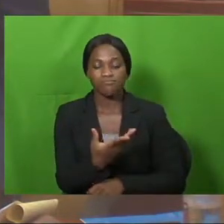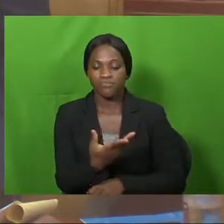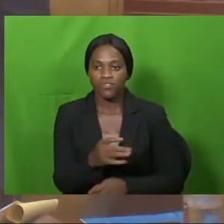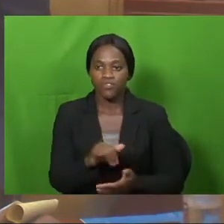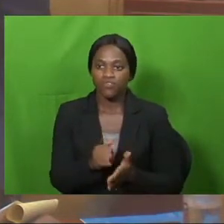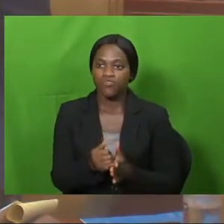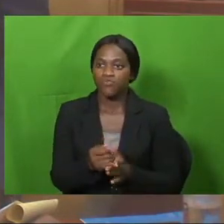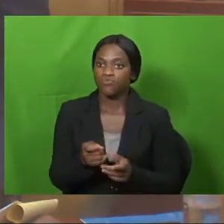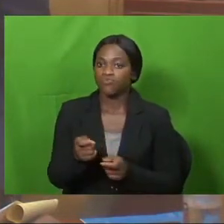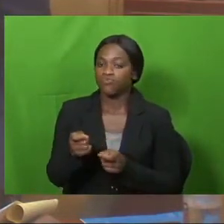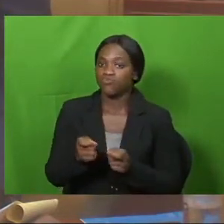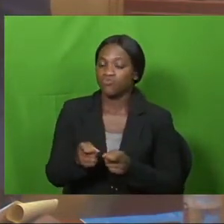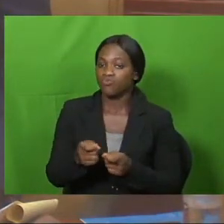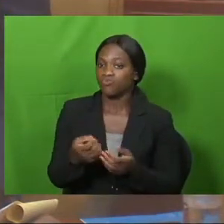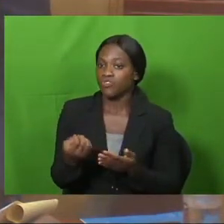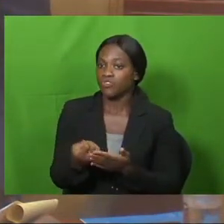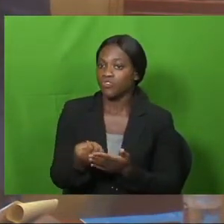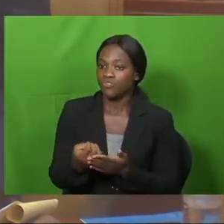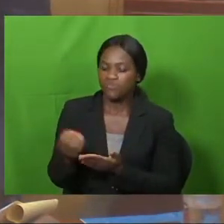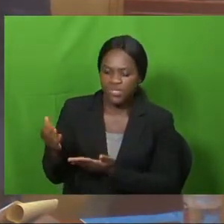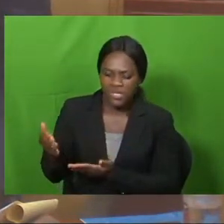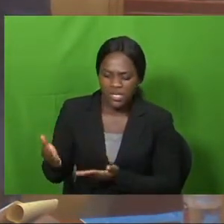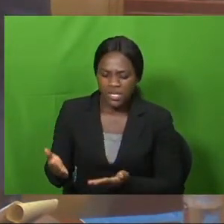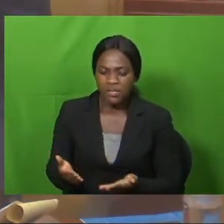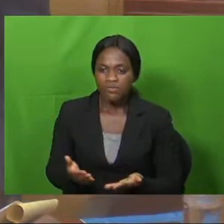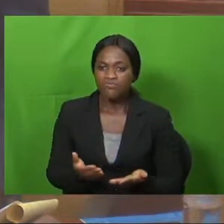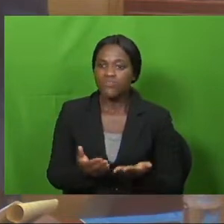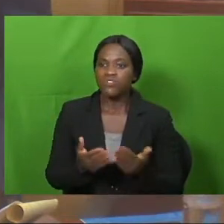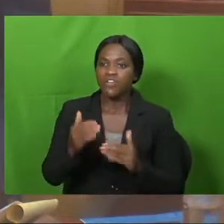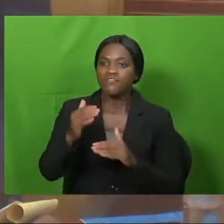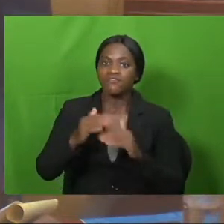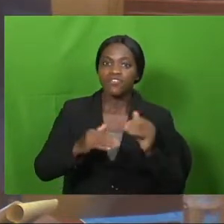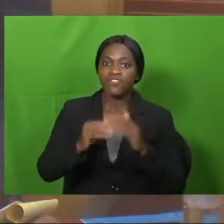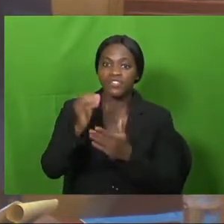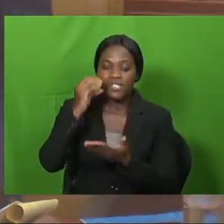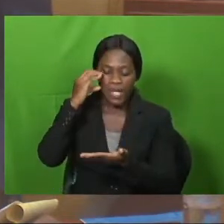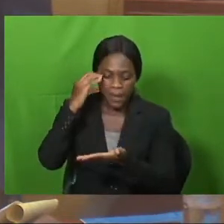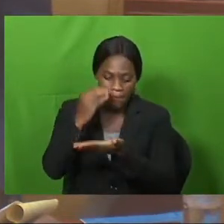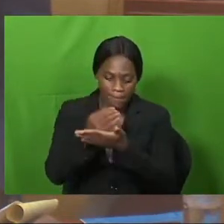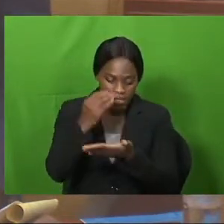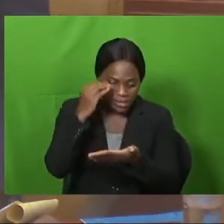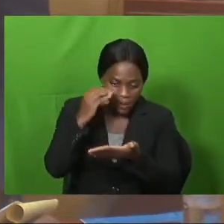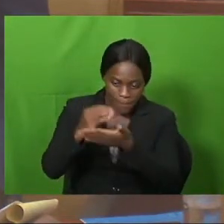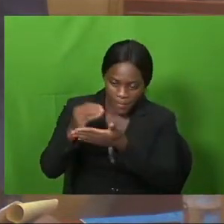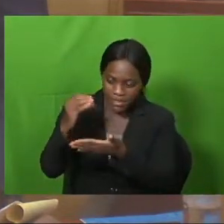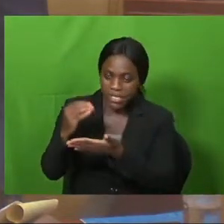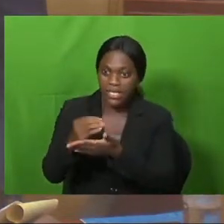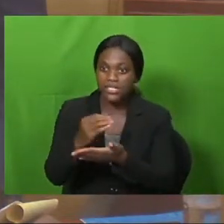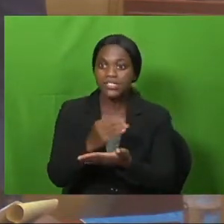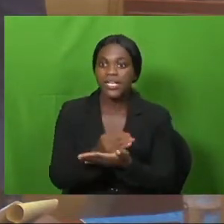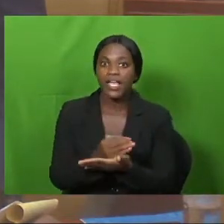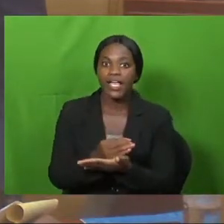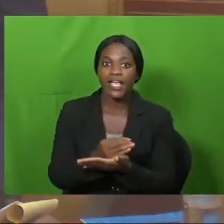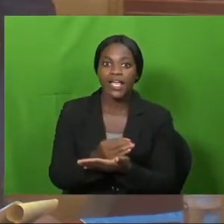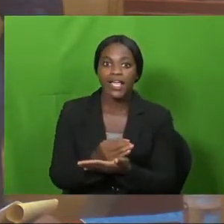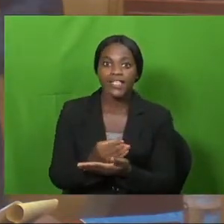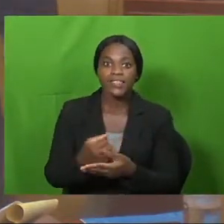economy to come out with an infrastructure album so that the naysayers will